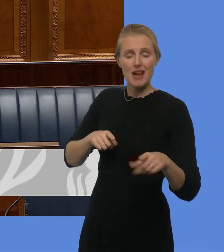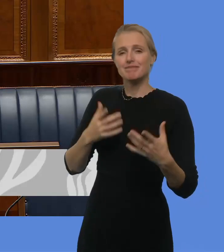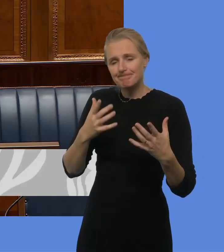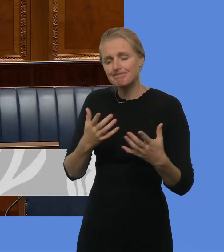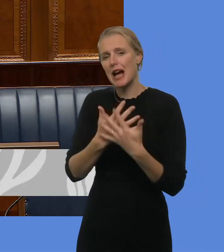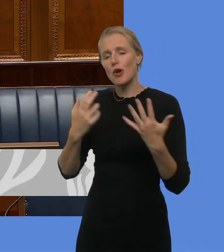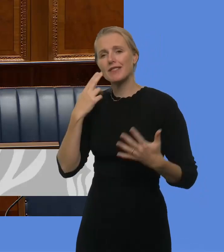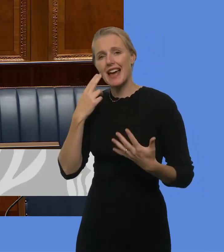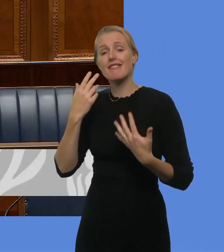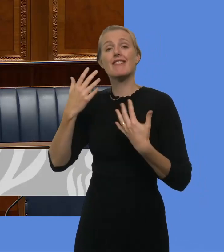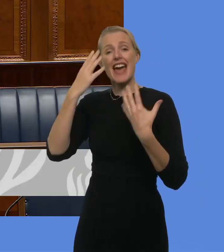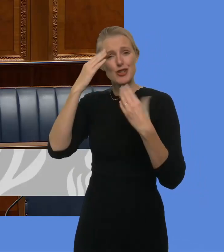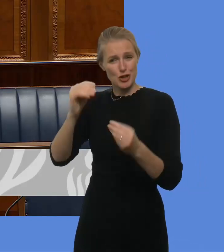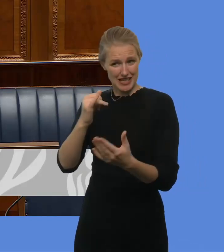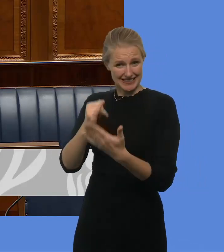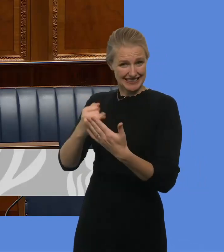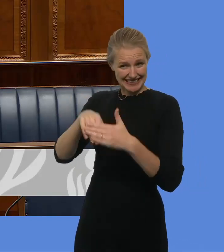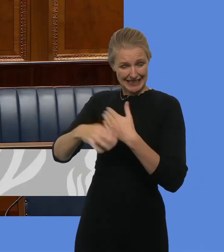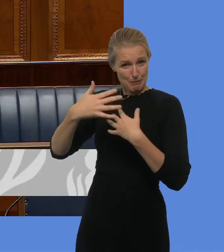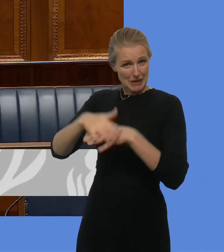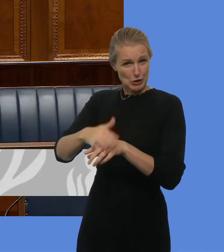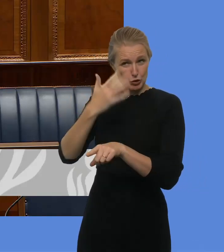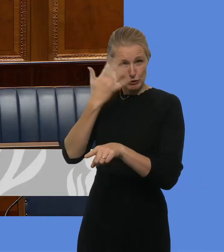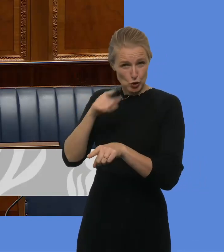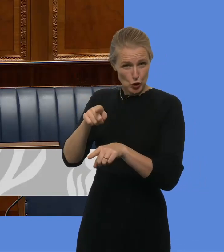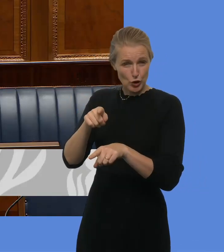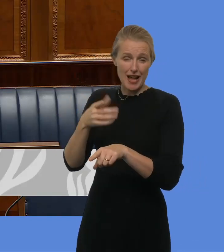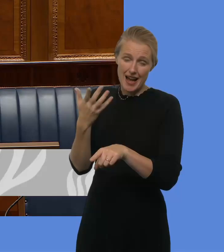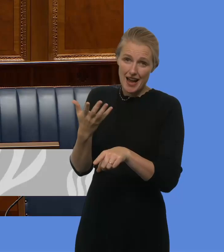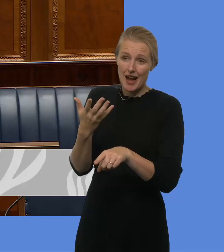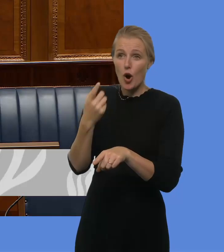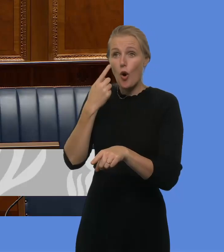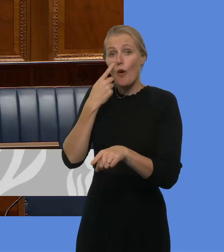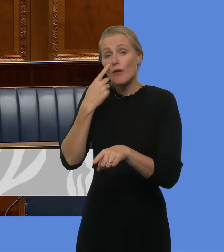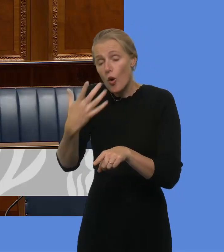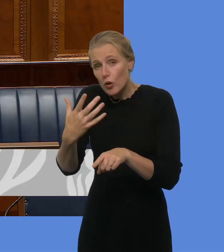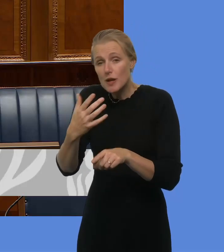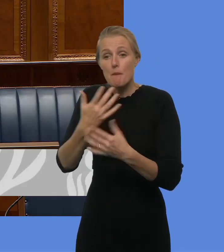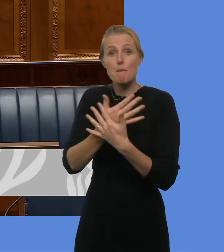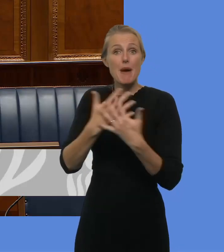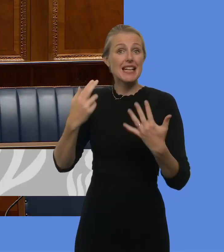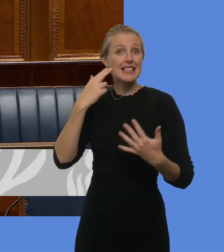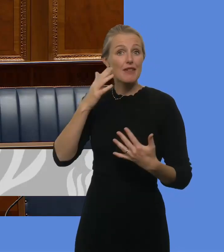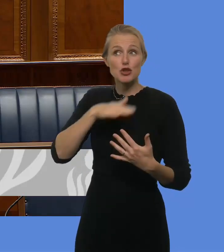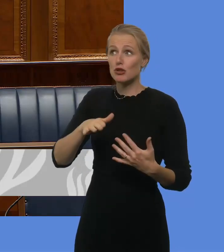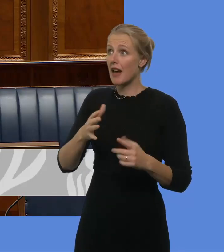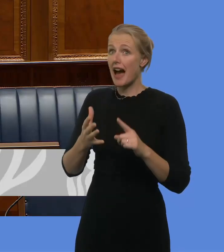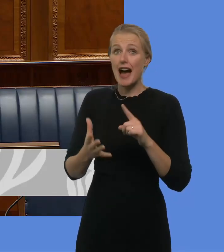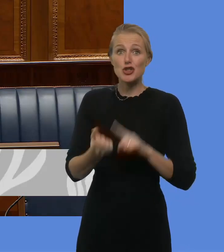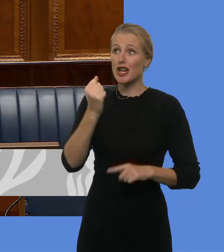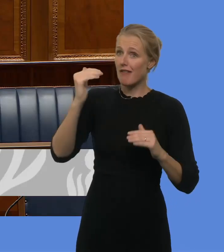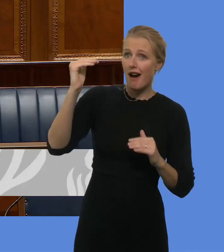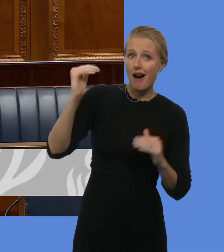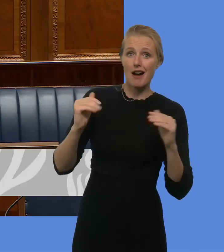schools. Yes, yet it is the undisputed case that many deaf children do not achieve the same